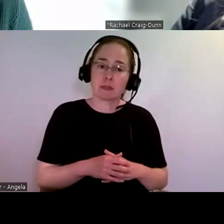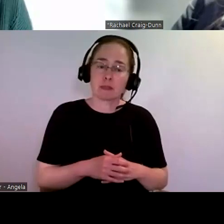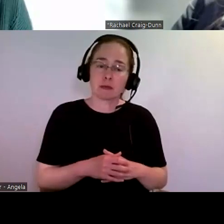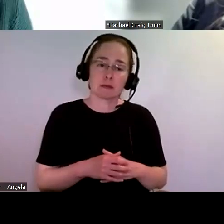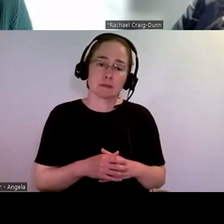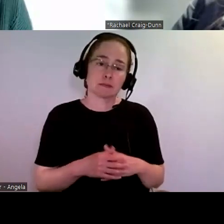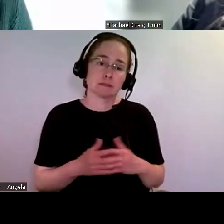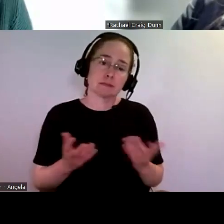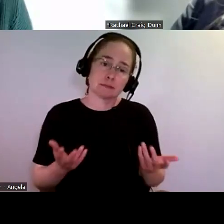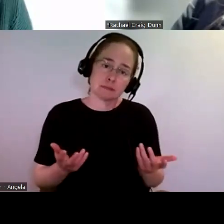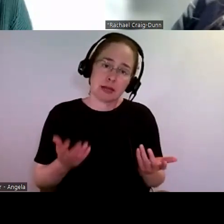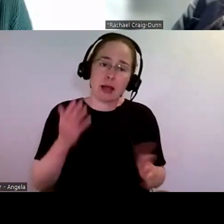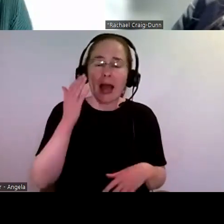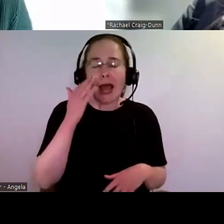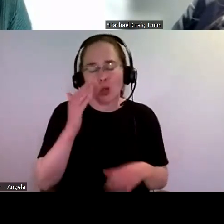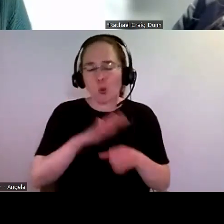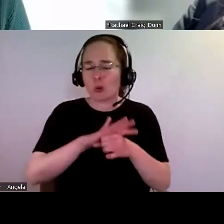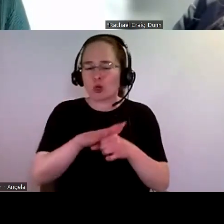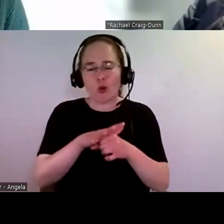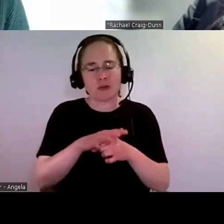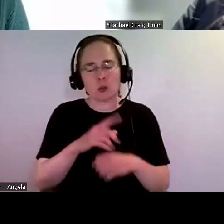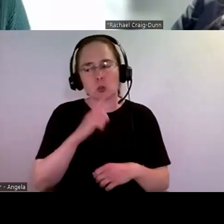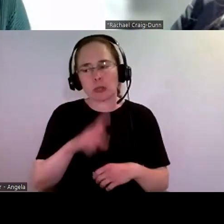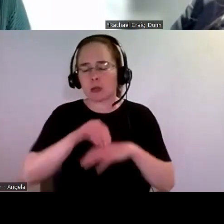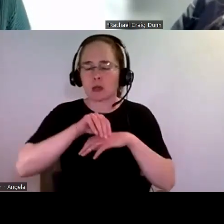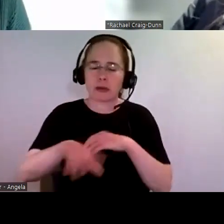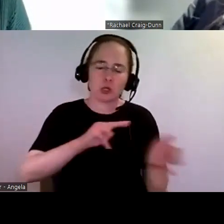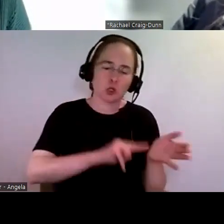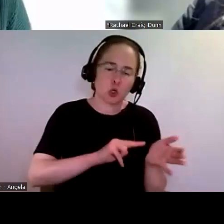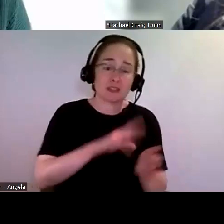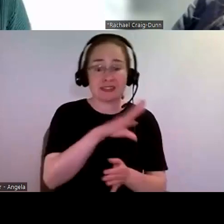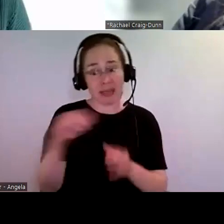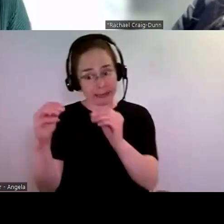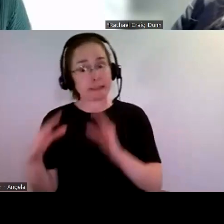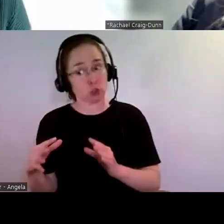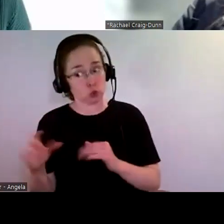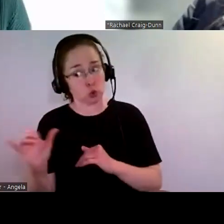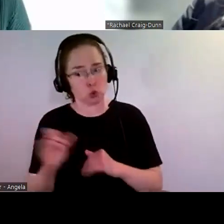fails, I know COVID has been really hard on our nurses and our teachers for what it's worth, but the